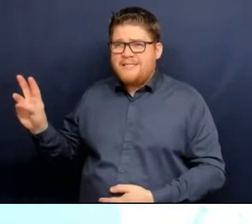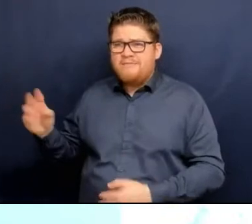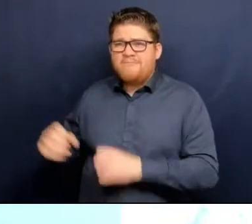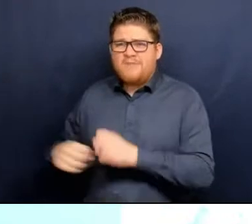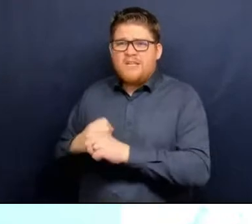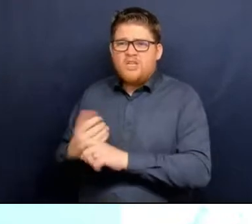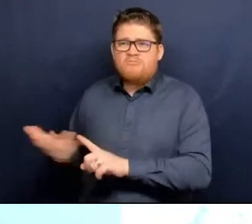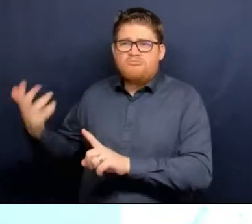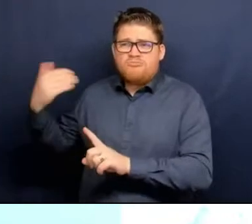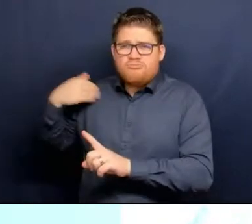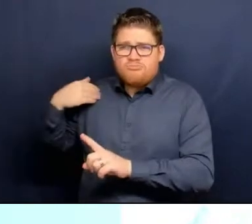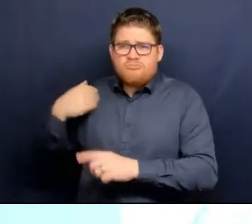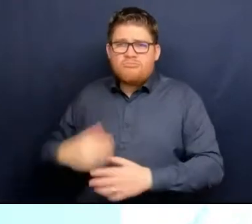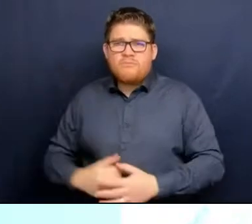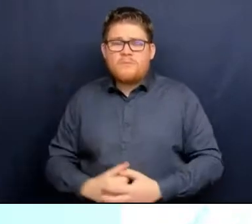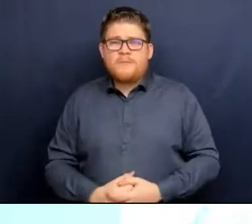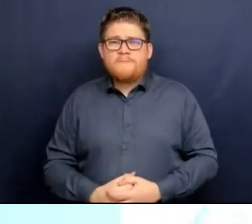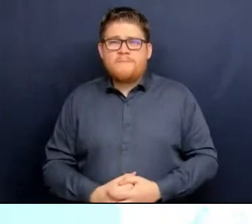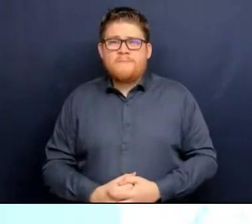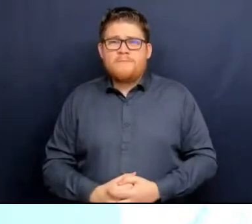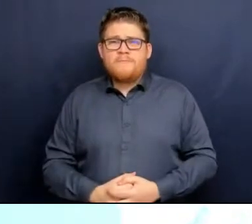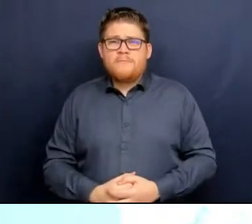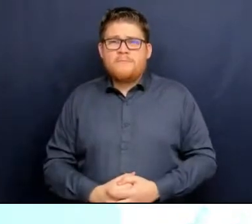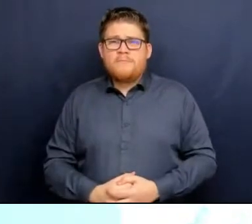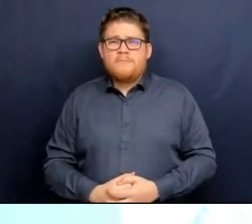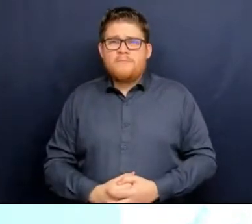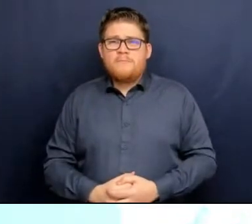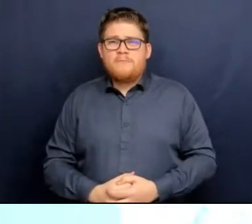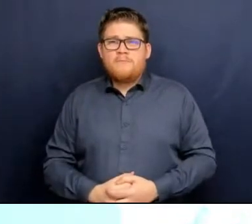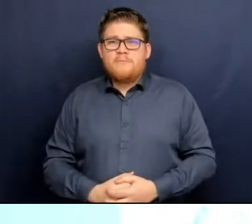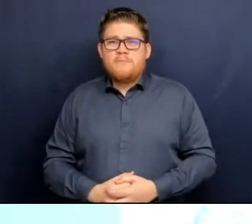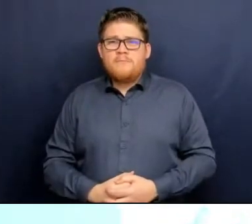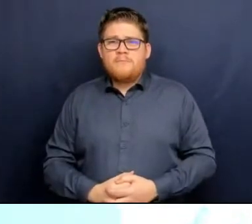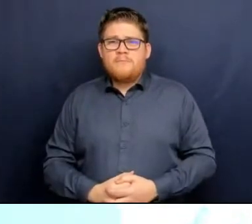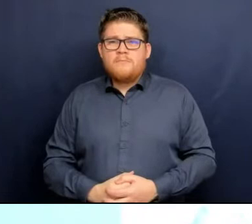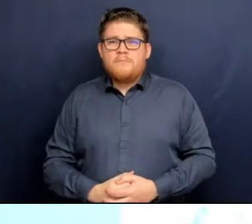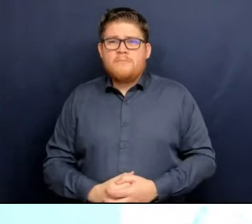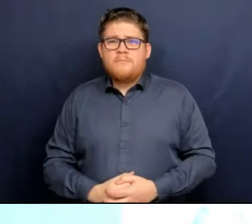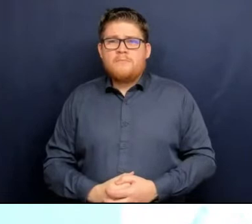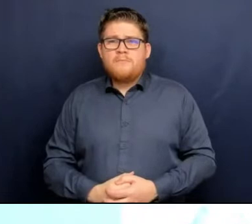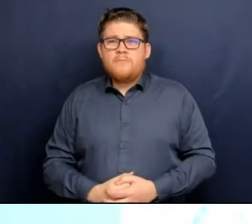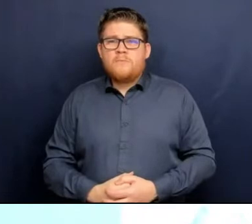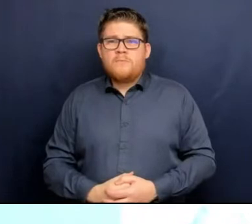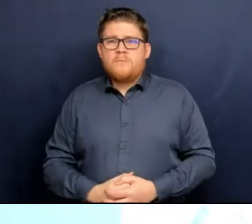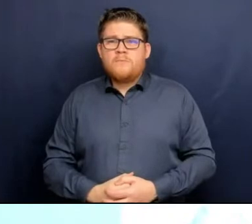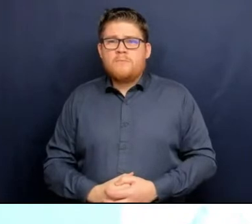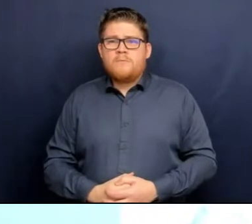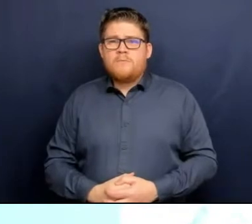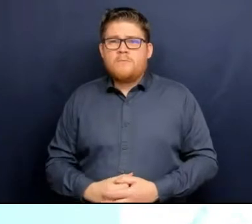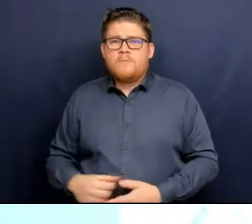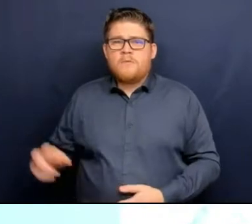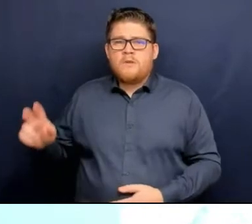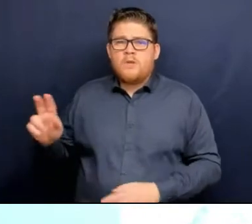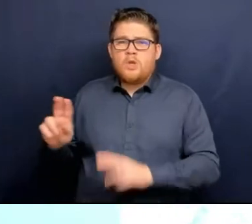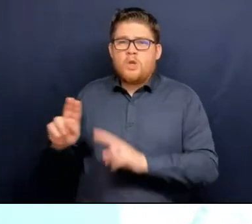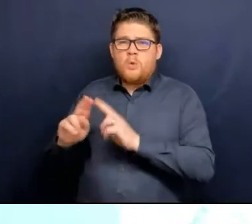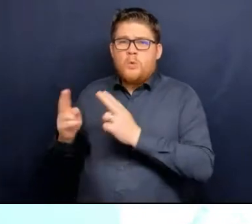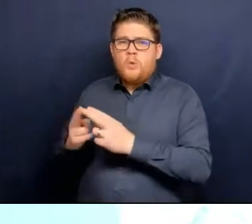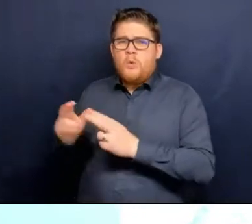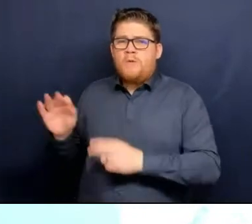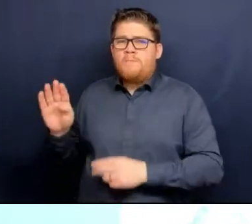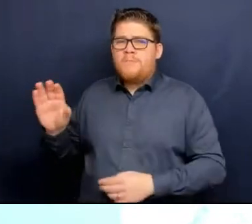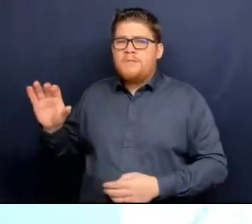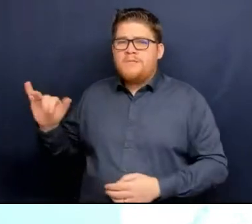the UBCIC was born out of when the federal government wanted to create the so-called white paper.